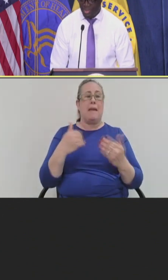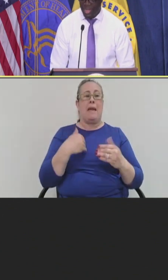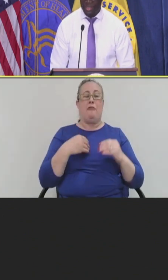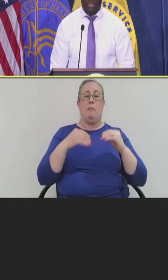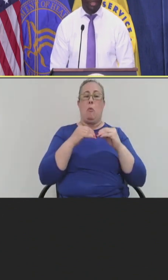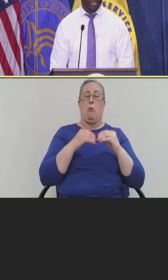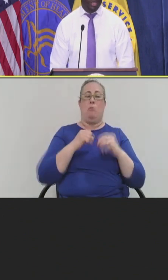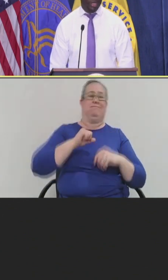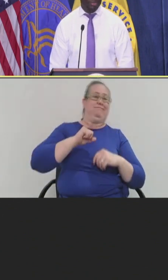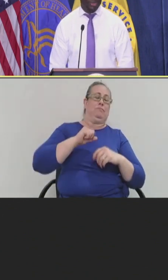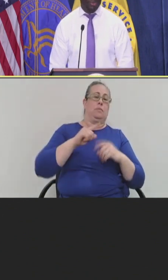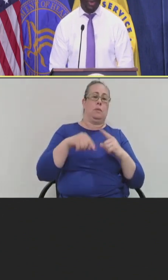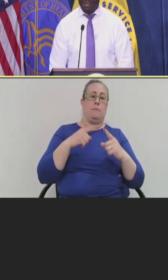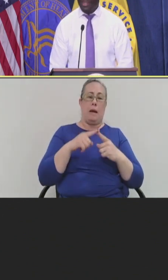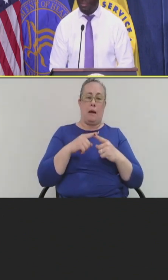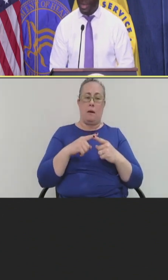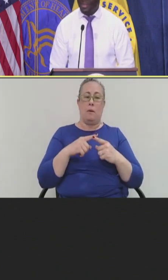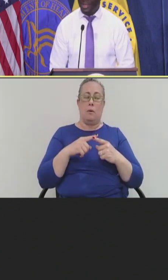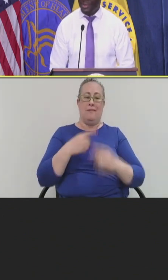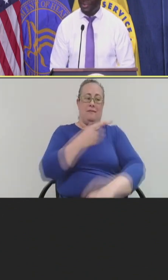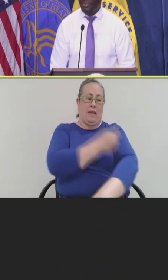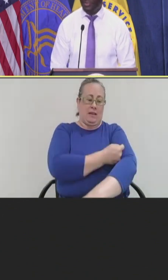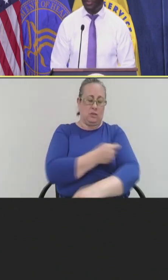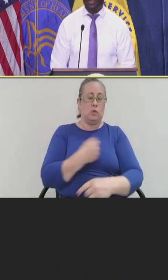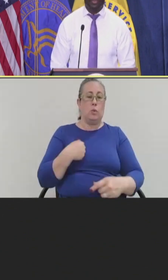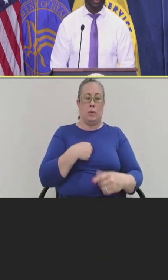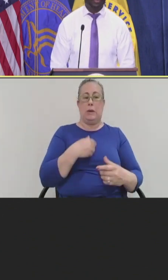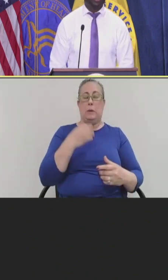do things. So we have that in mind. Thank you.